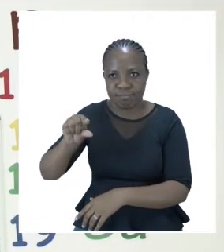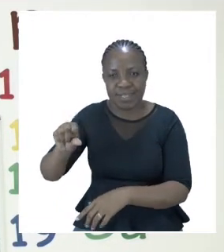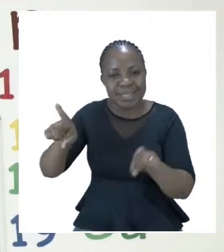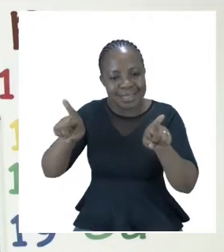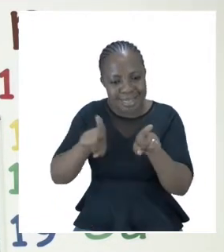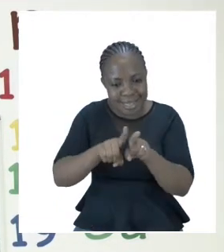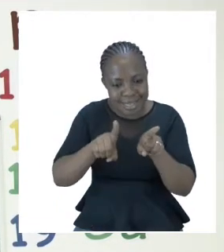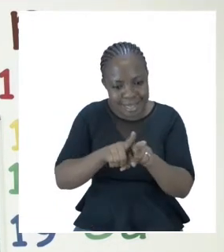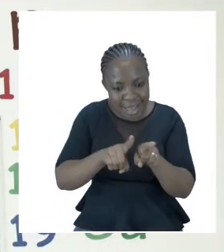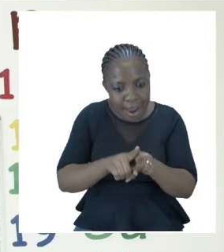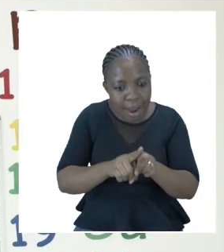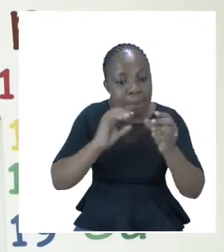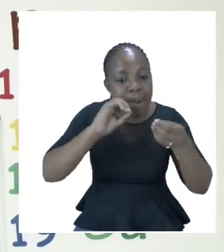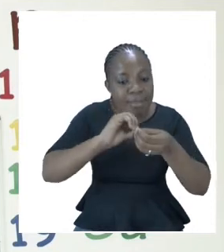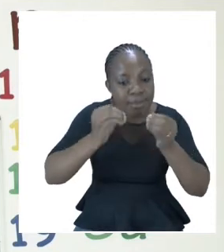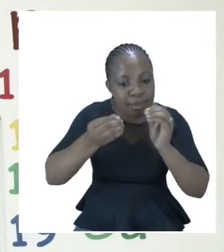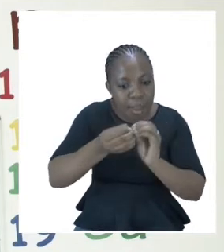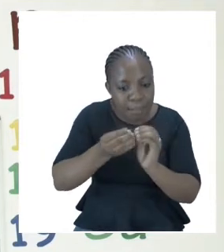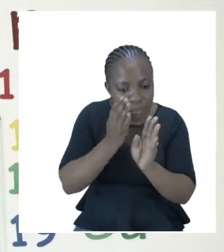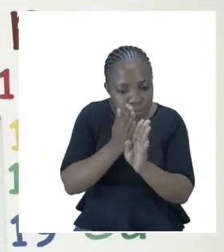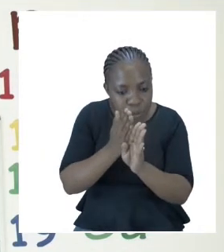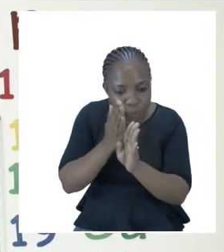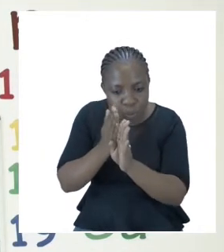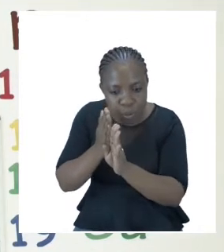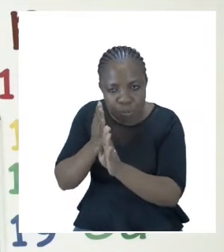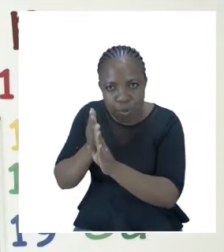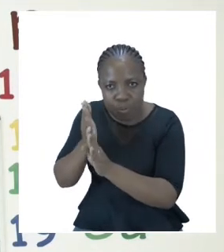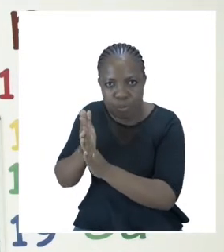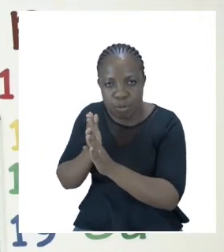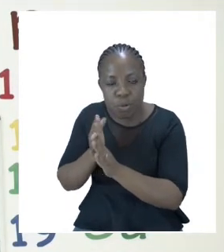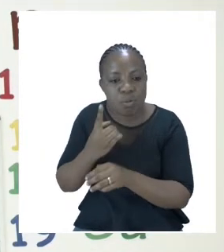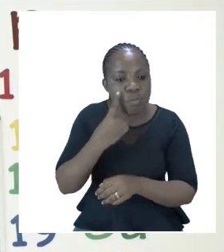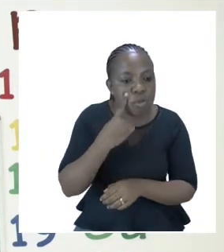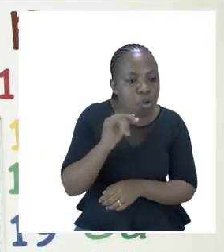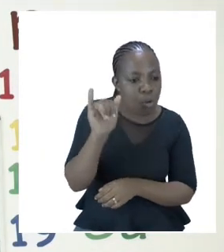numbers, check them. We already know which numbers are